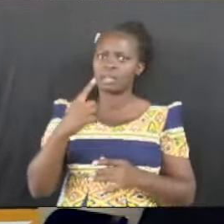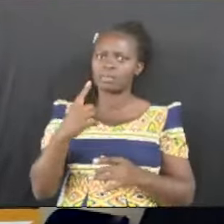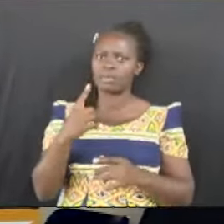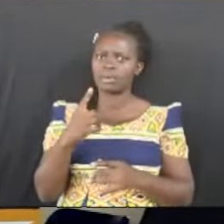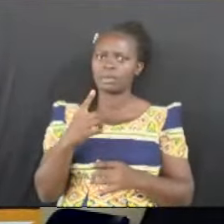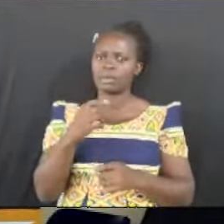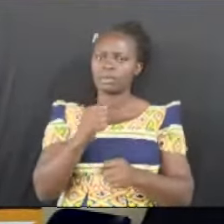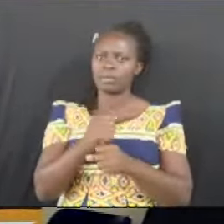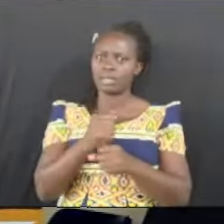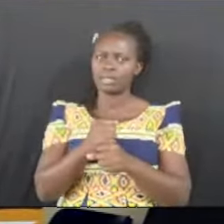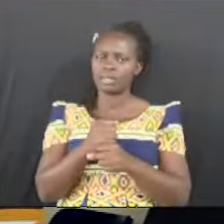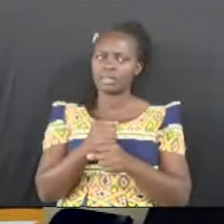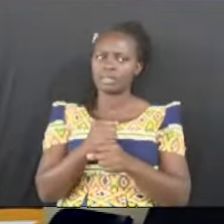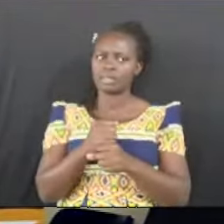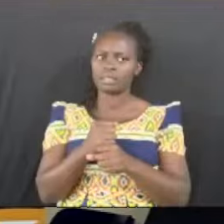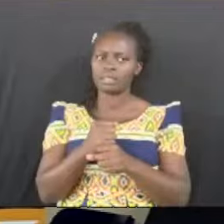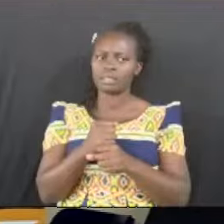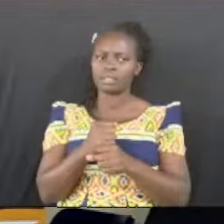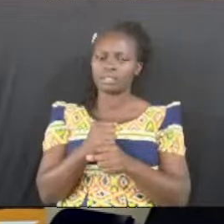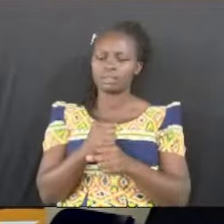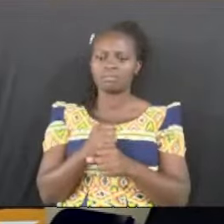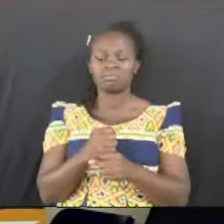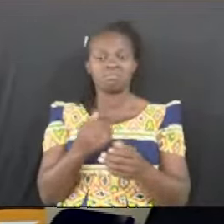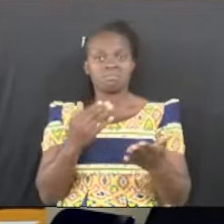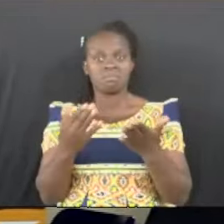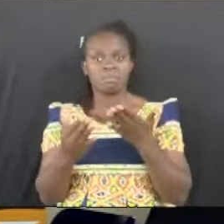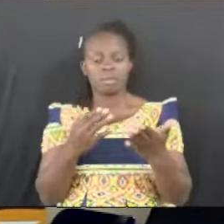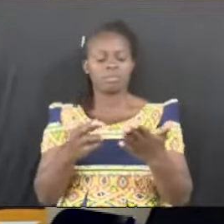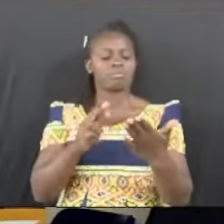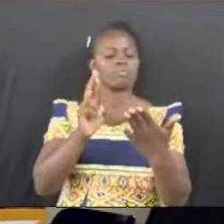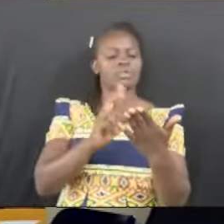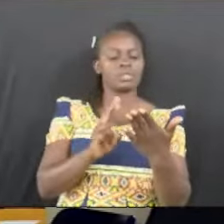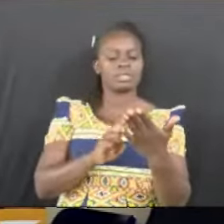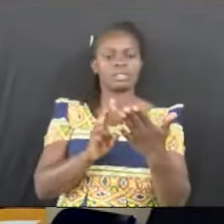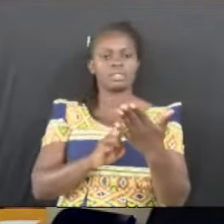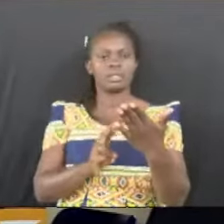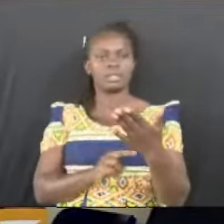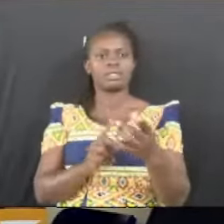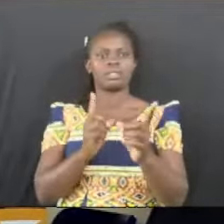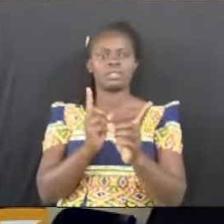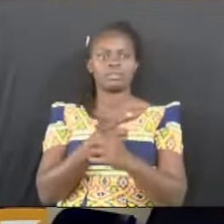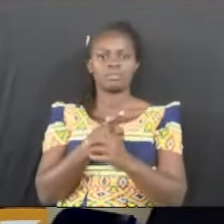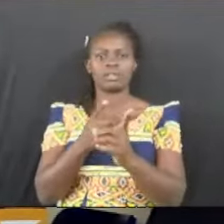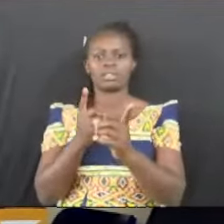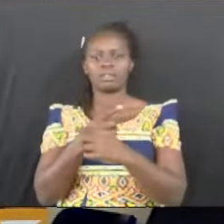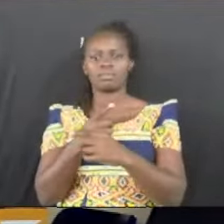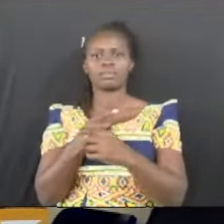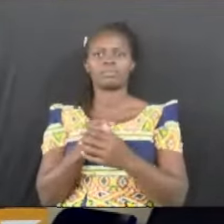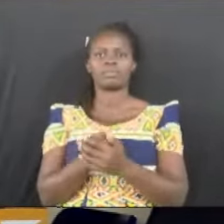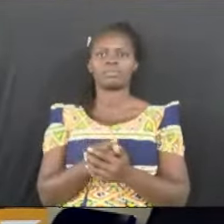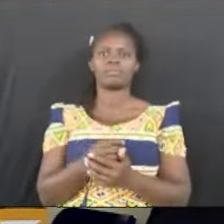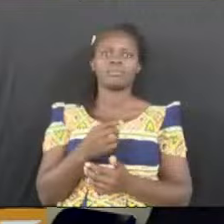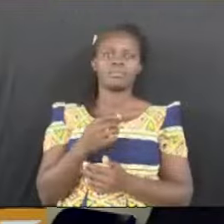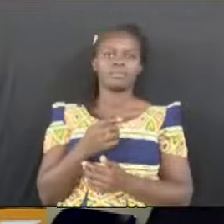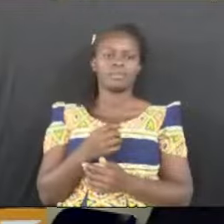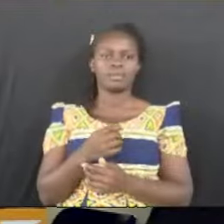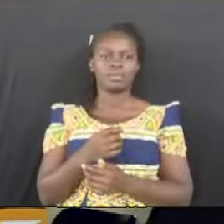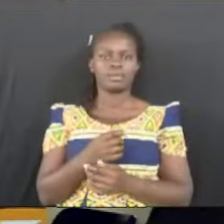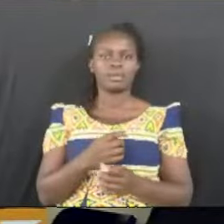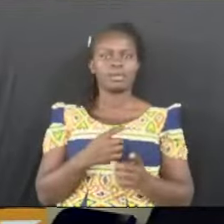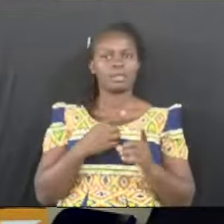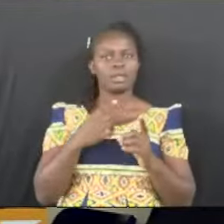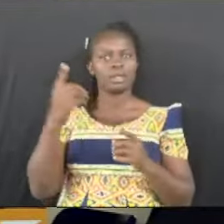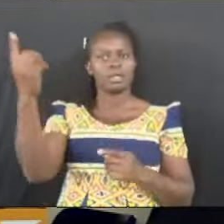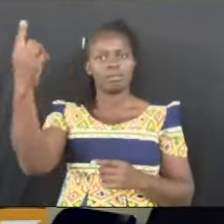Now, of course, we could take several biblical passages. I have come so that they may have life and have